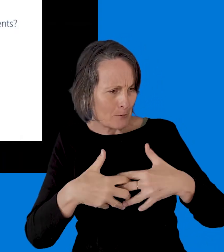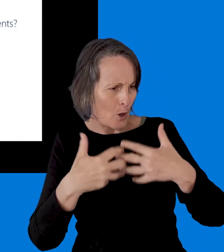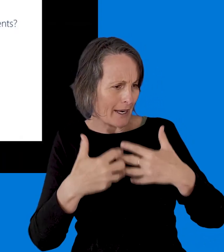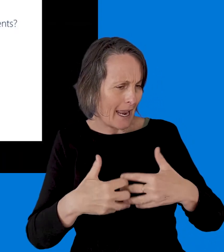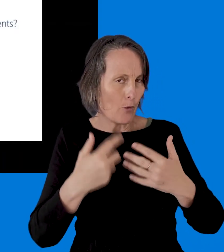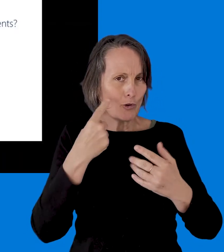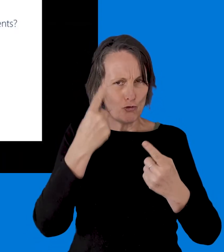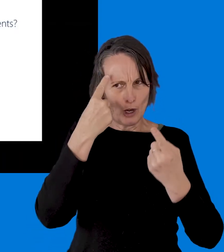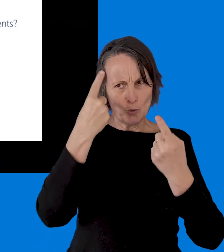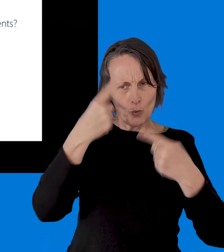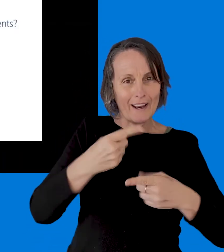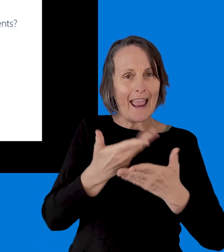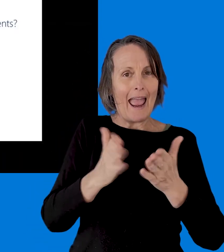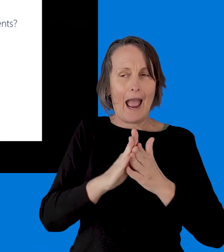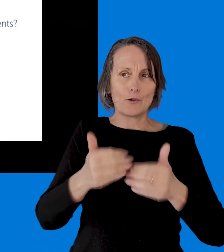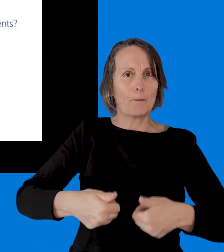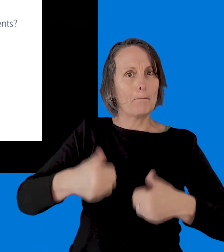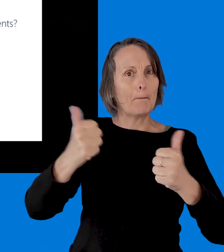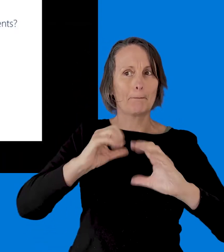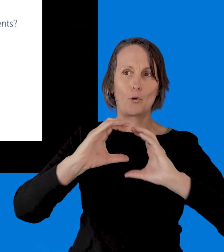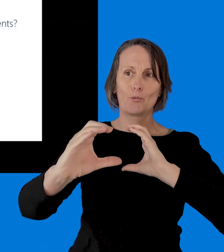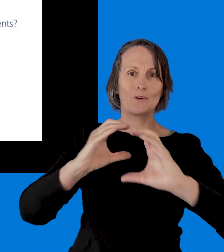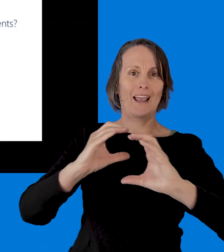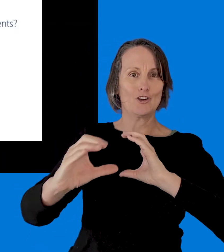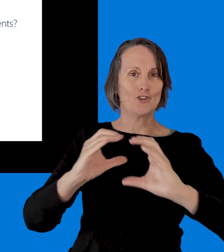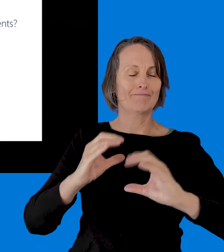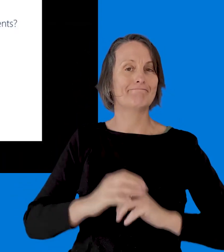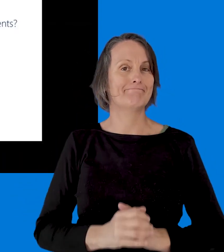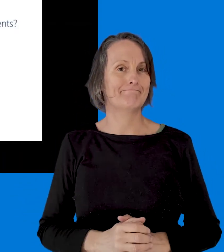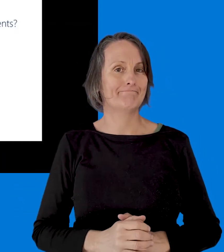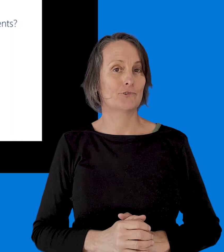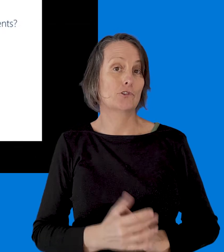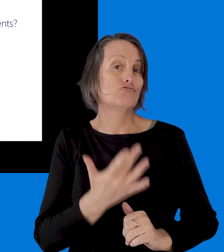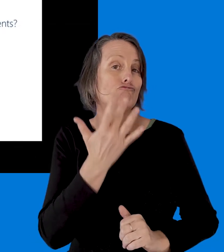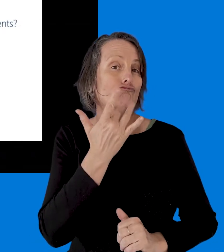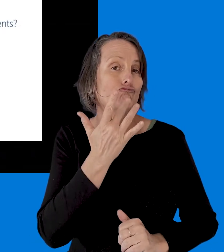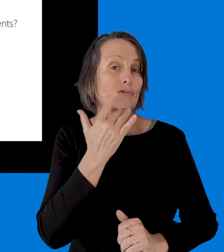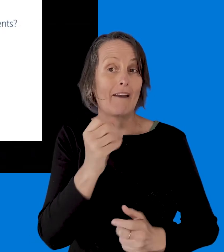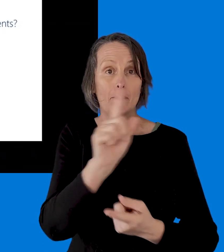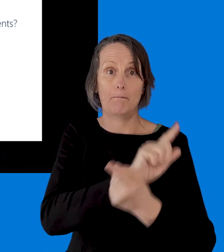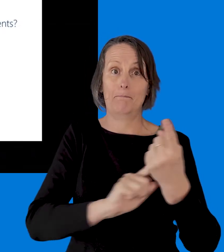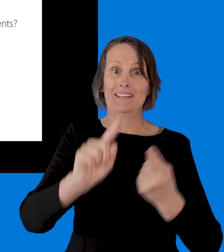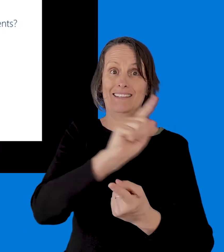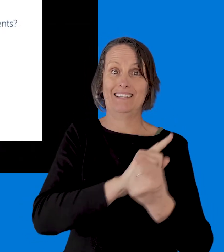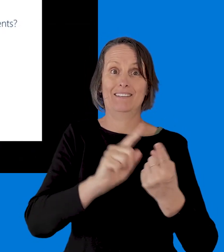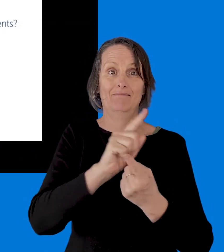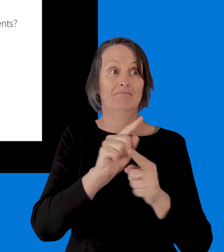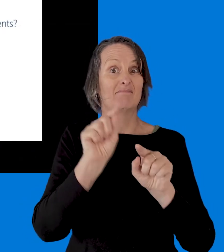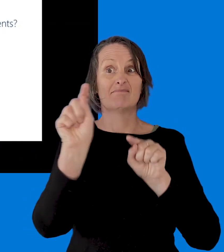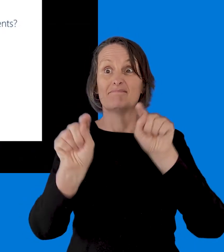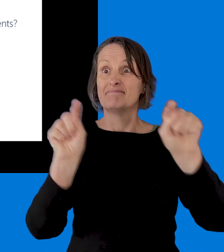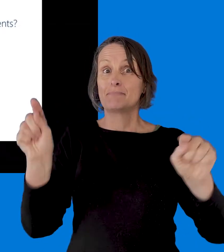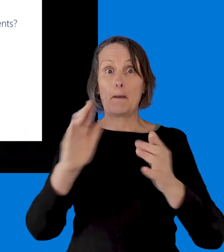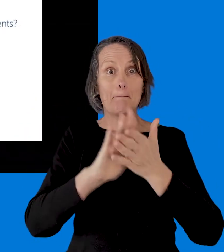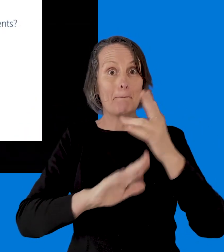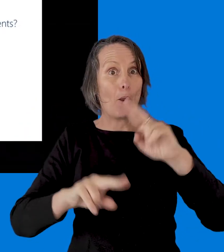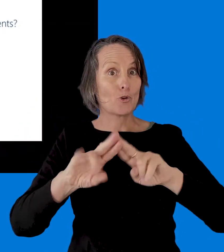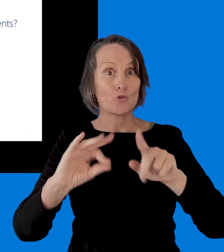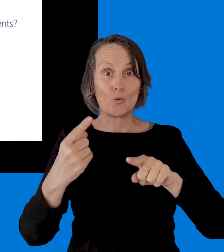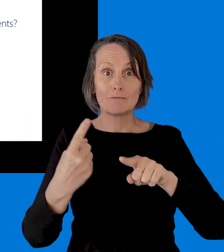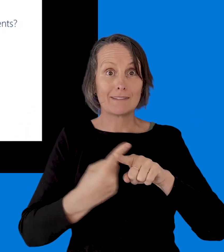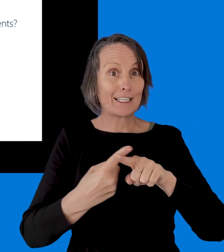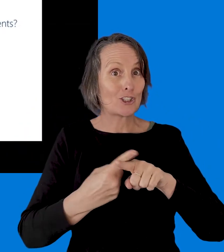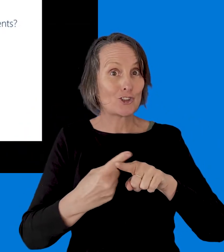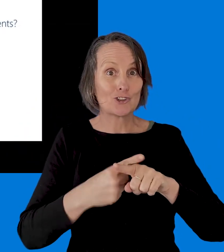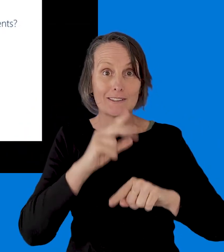lot with educators, and we've come up with a number of solutions that make it work better. So let's suppose you have a meeting like this that's coming up. You have parents that are non-English speaking.